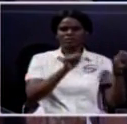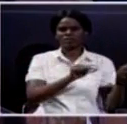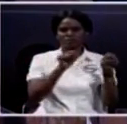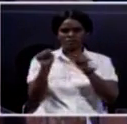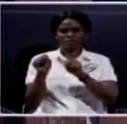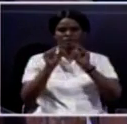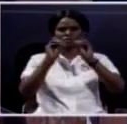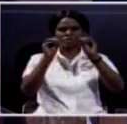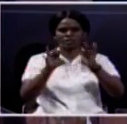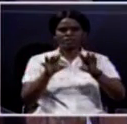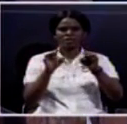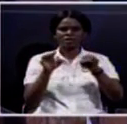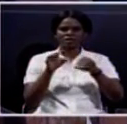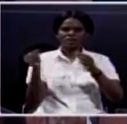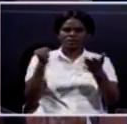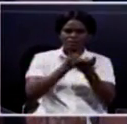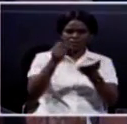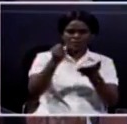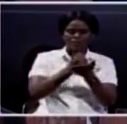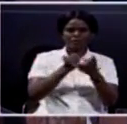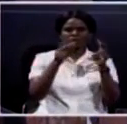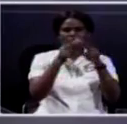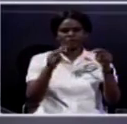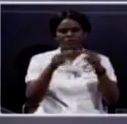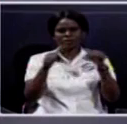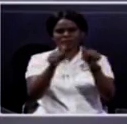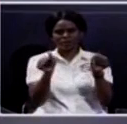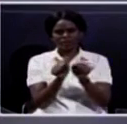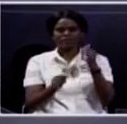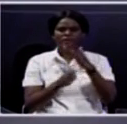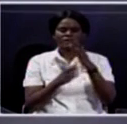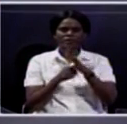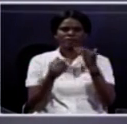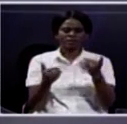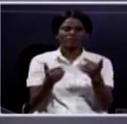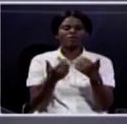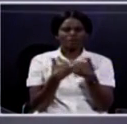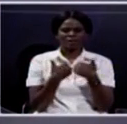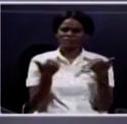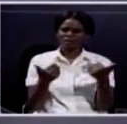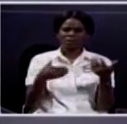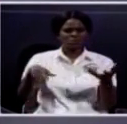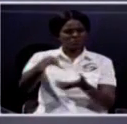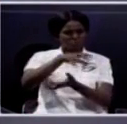and transfer from rural areas into urban areas has been mad